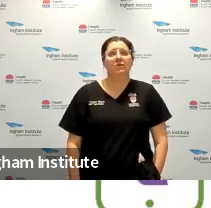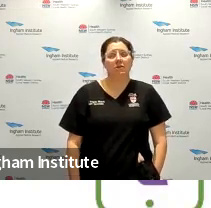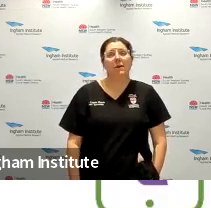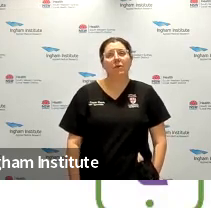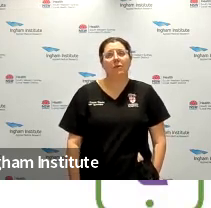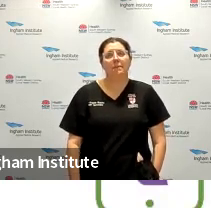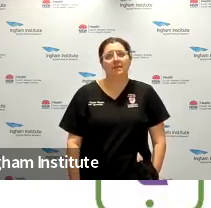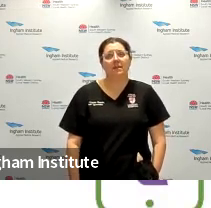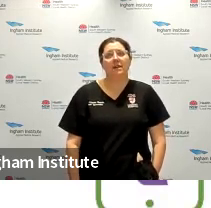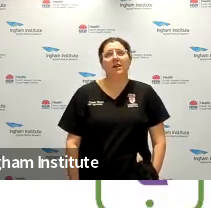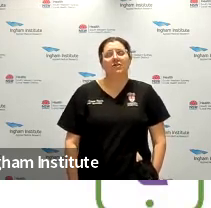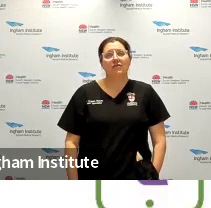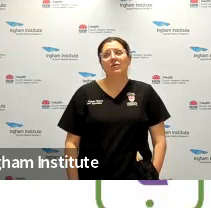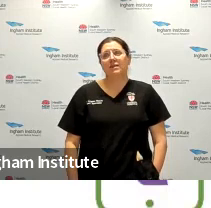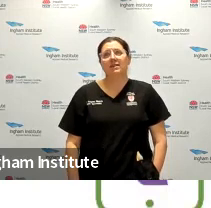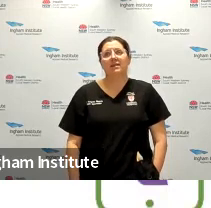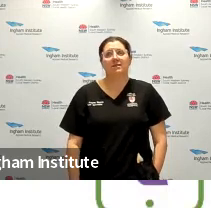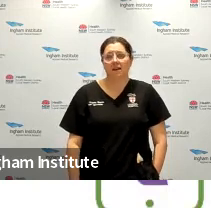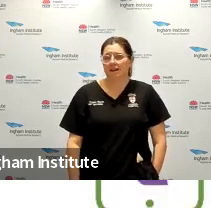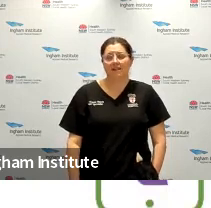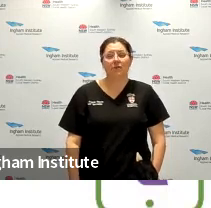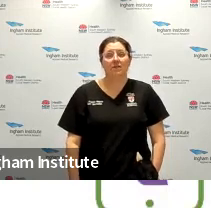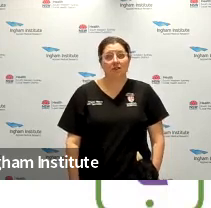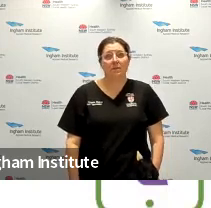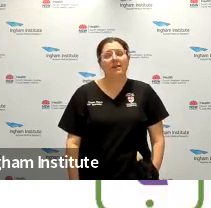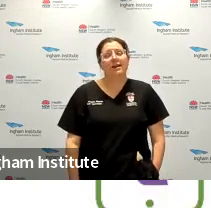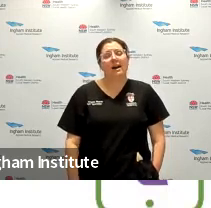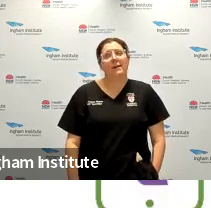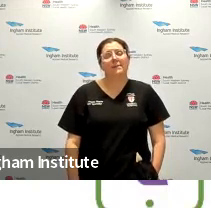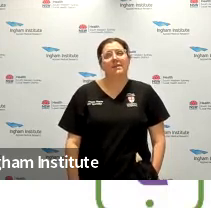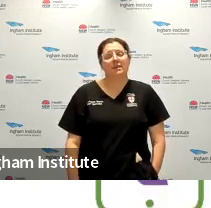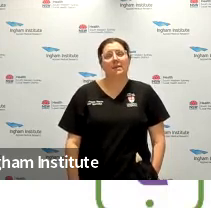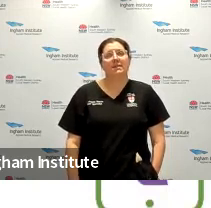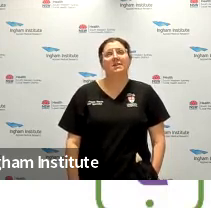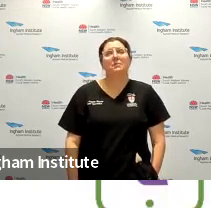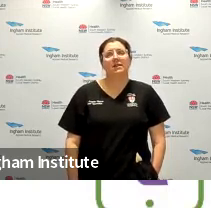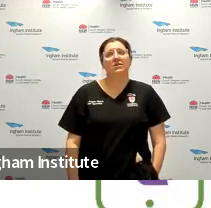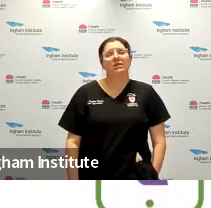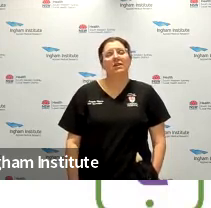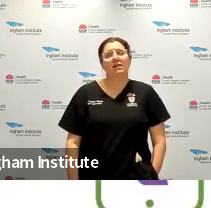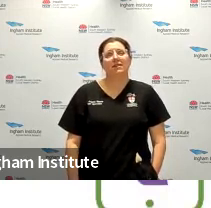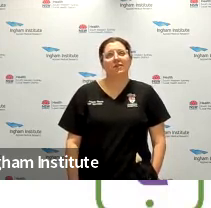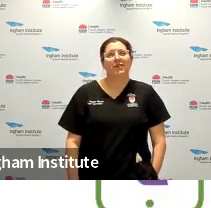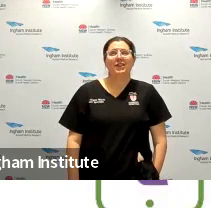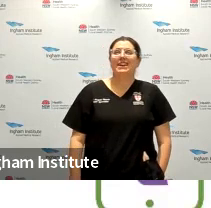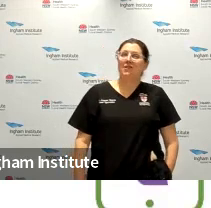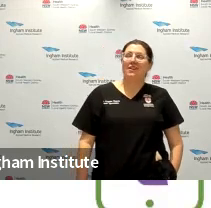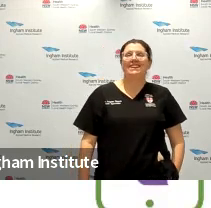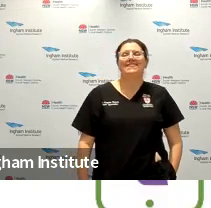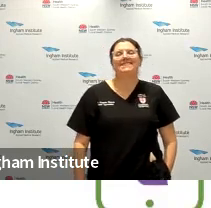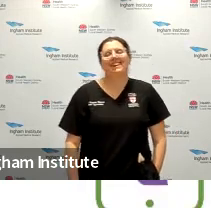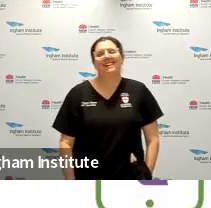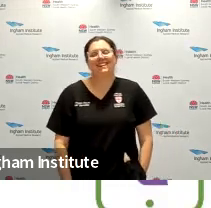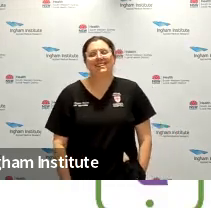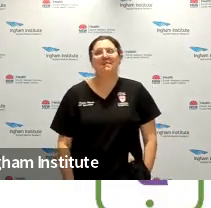and undercalled it in 1.1%. So, of course, nothing is as good as a human to some extent, but certainly the